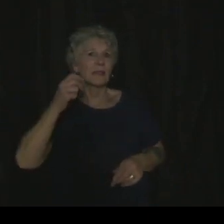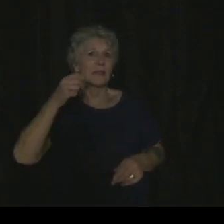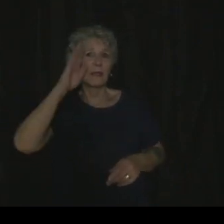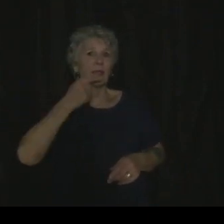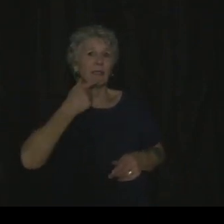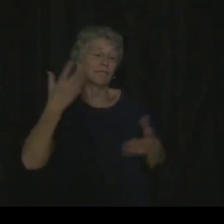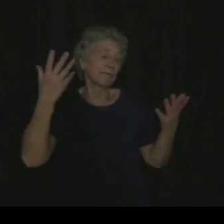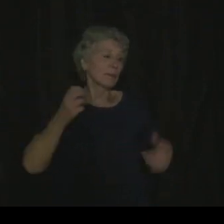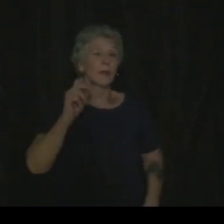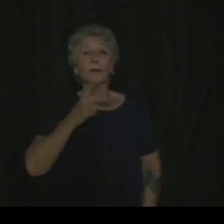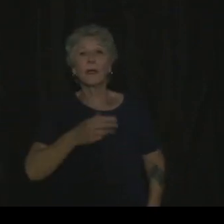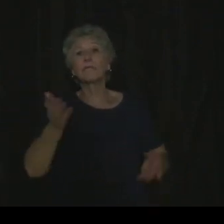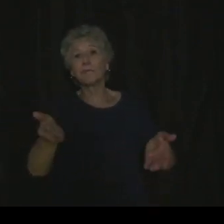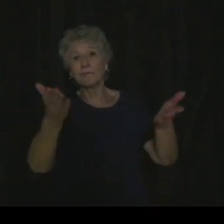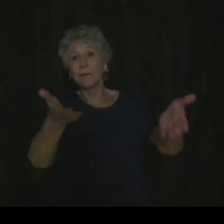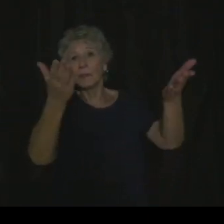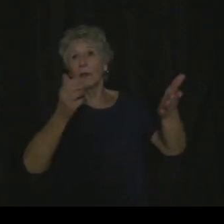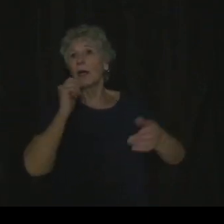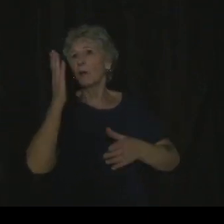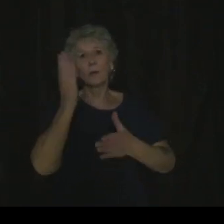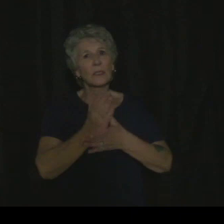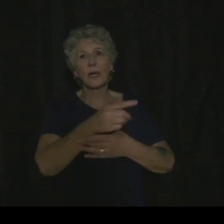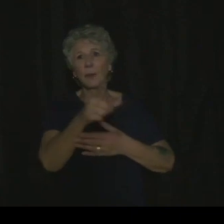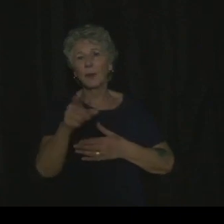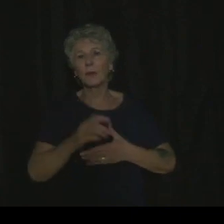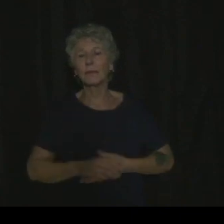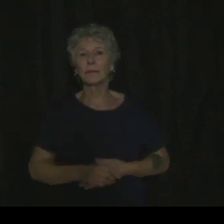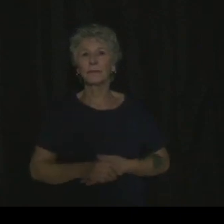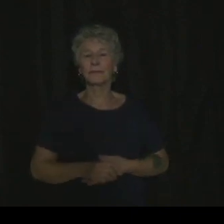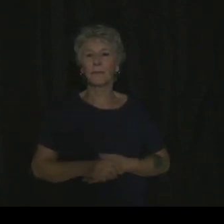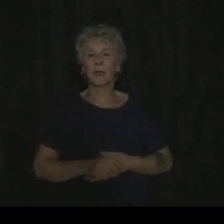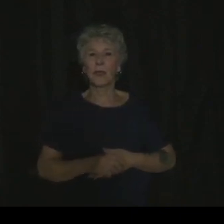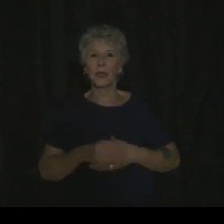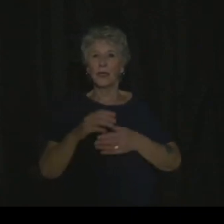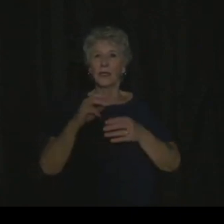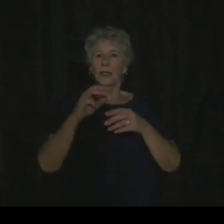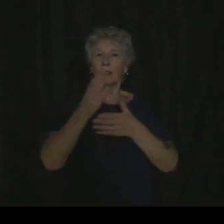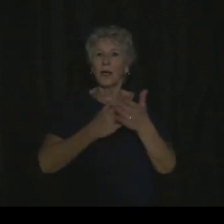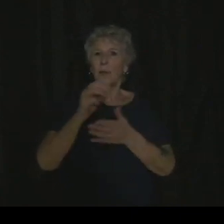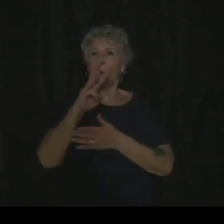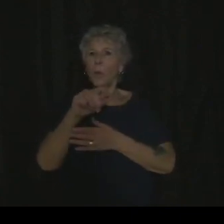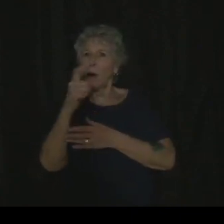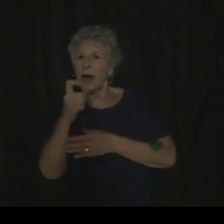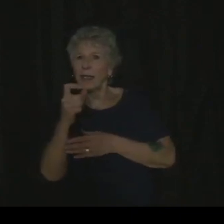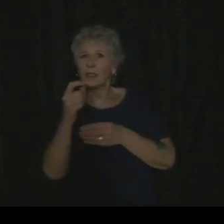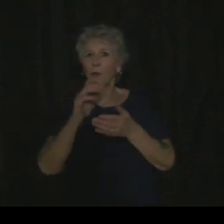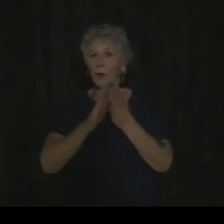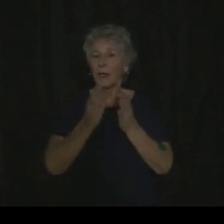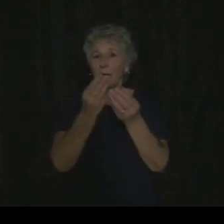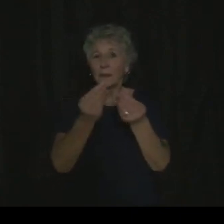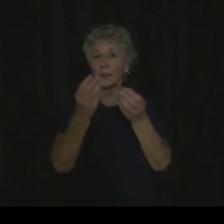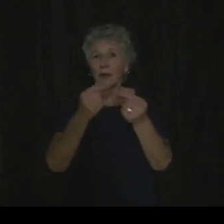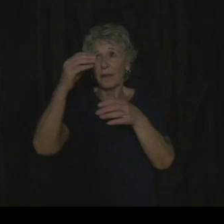I'm not going to stop you anymore. A stick of wax will grow soft in the sun, but as soon as the sun goes